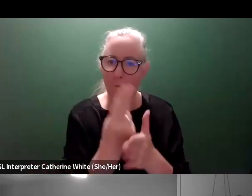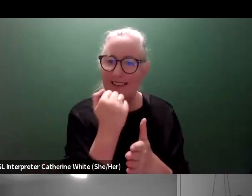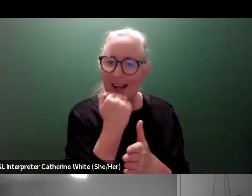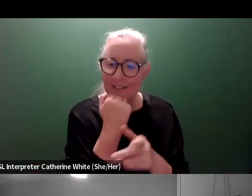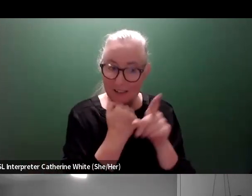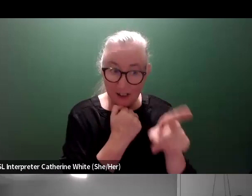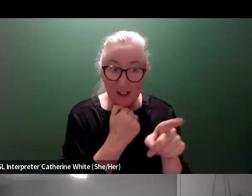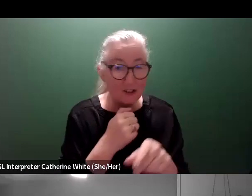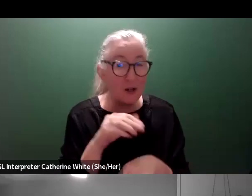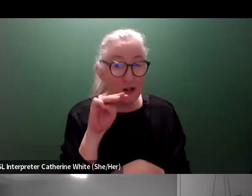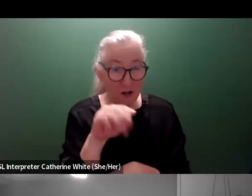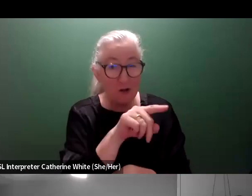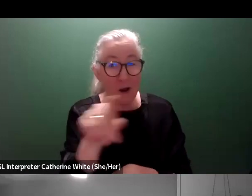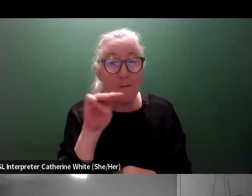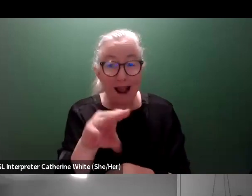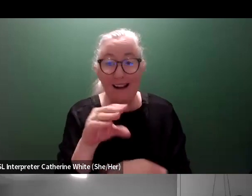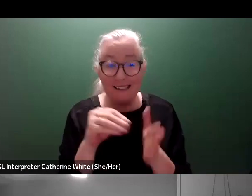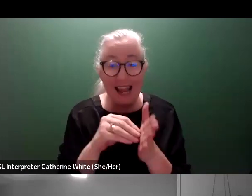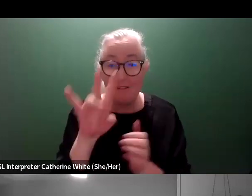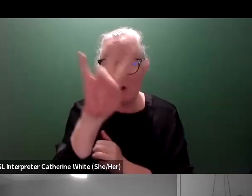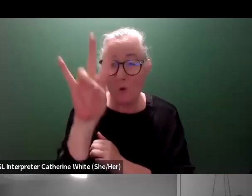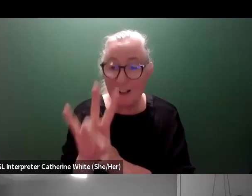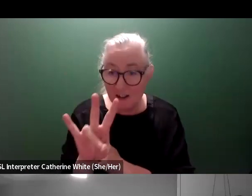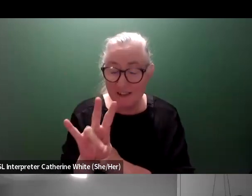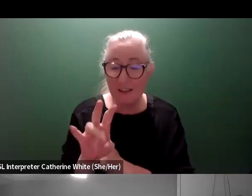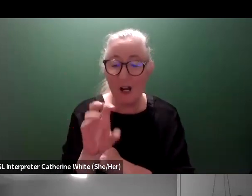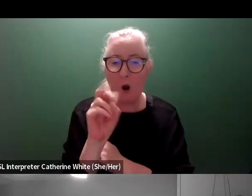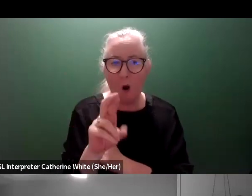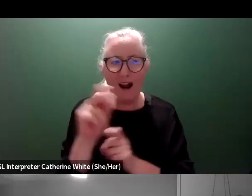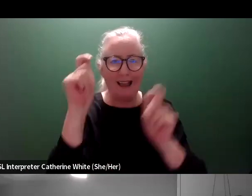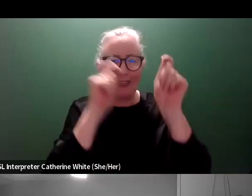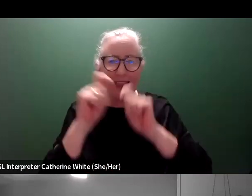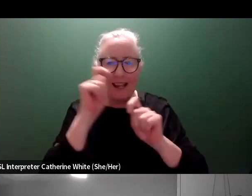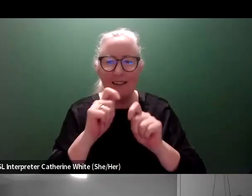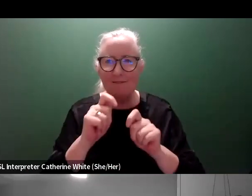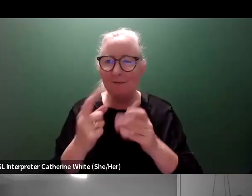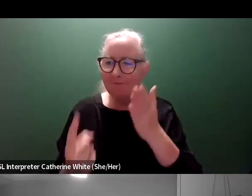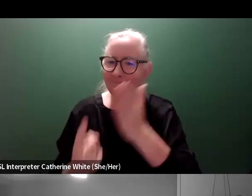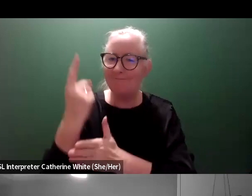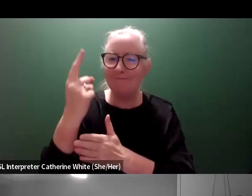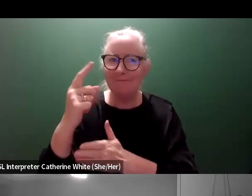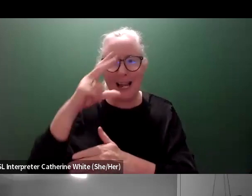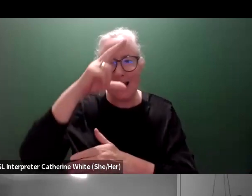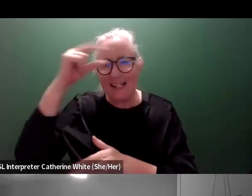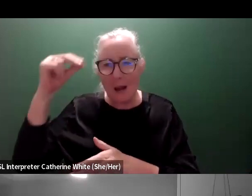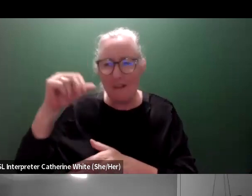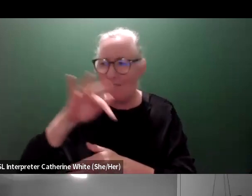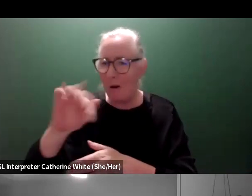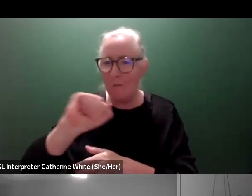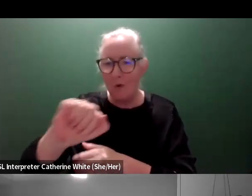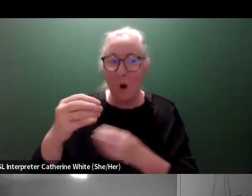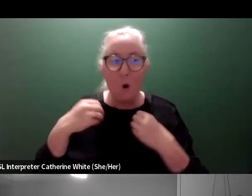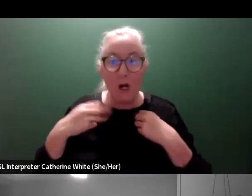I imagine you may have some questions, or perhaps can think of some case scenarios from your own service which you would